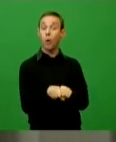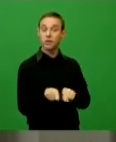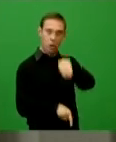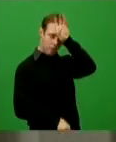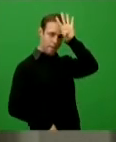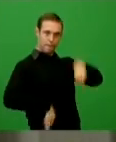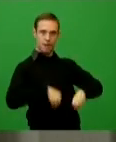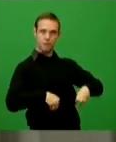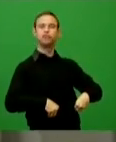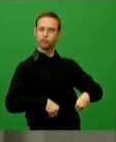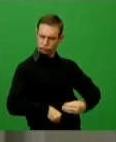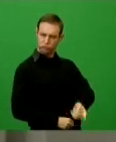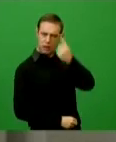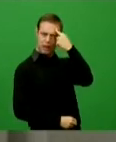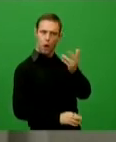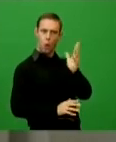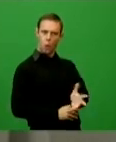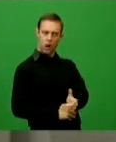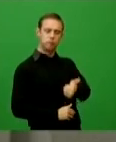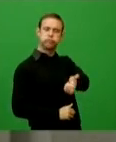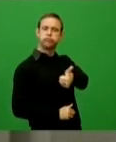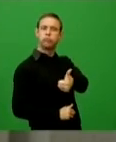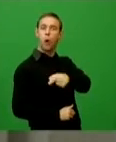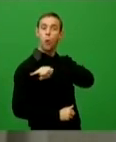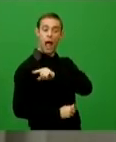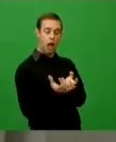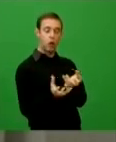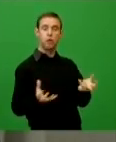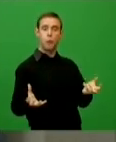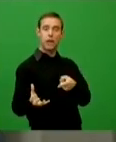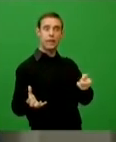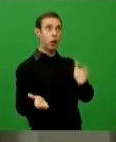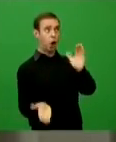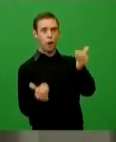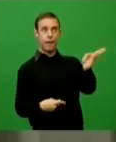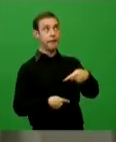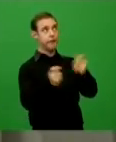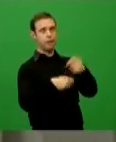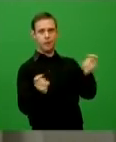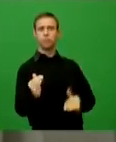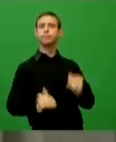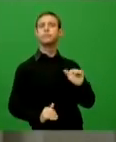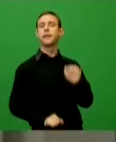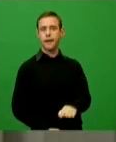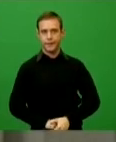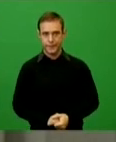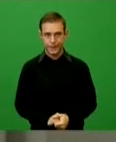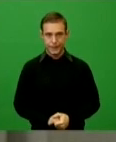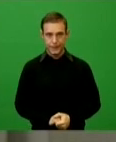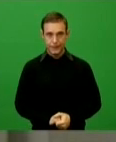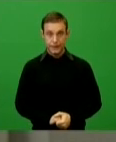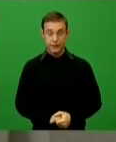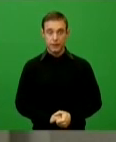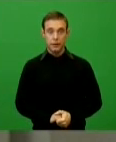more favorably to favorable commodity prices. Low growth